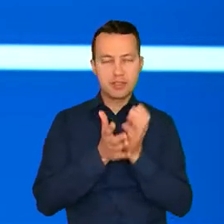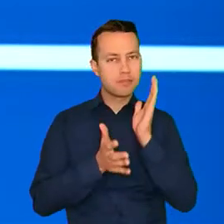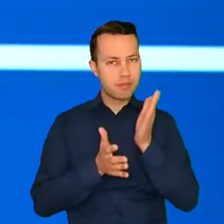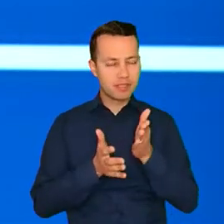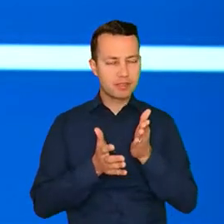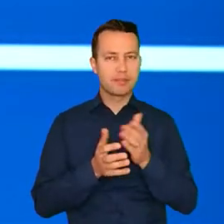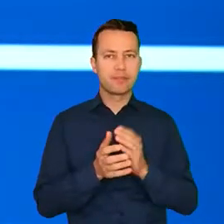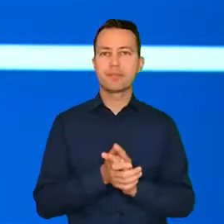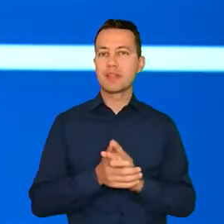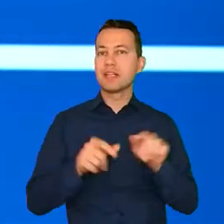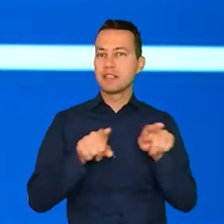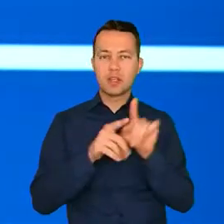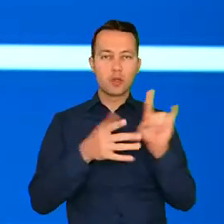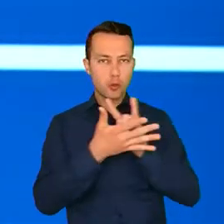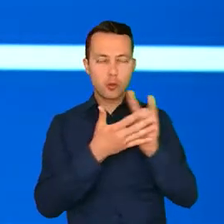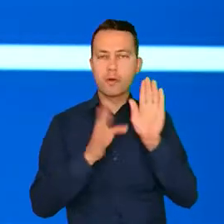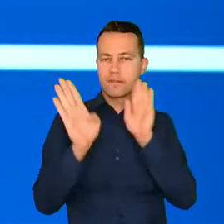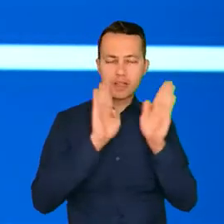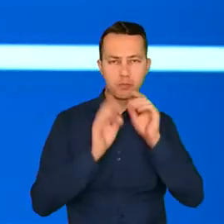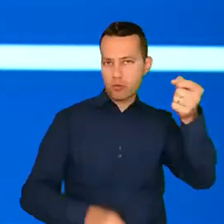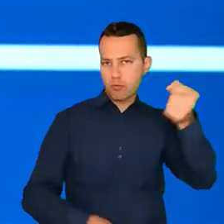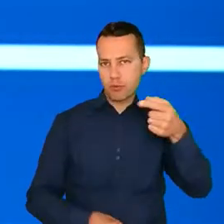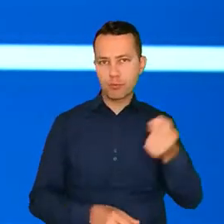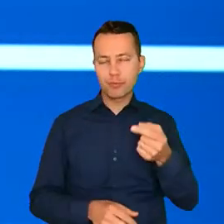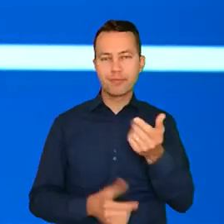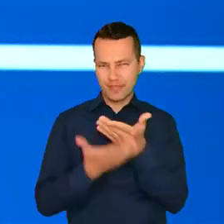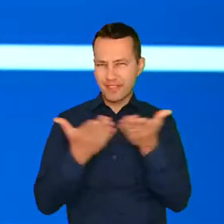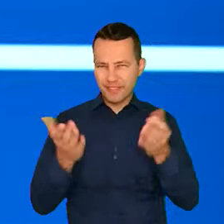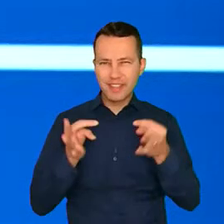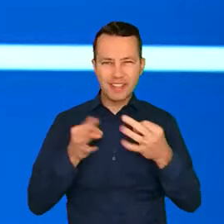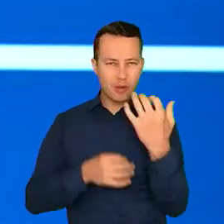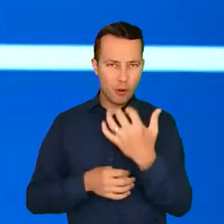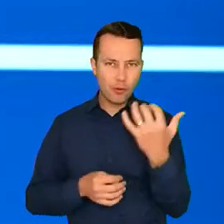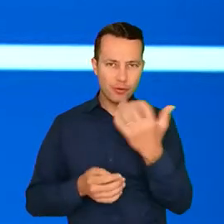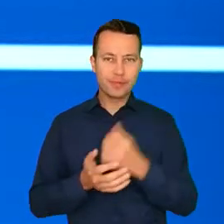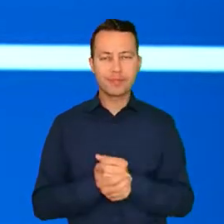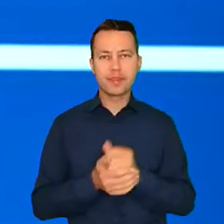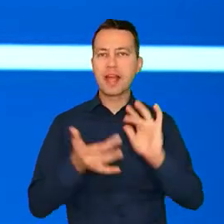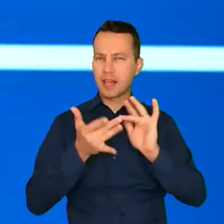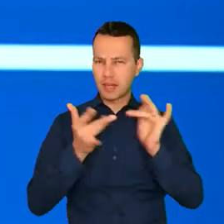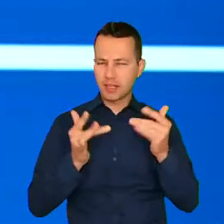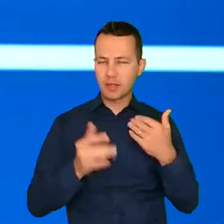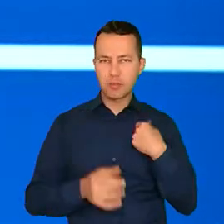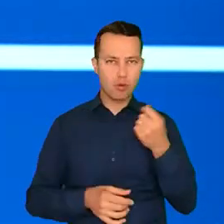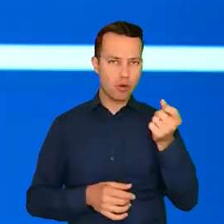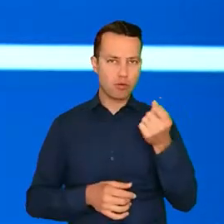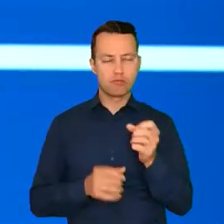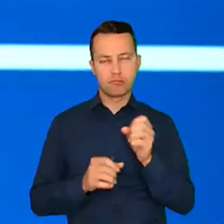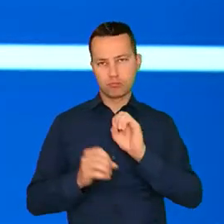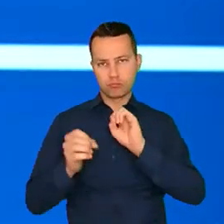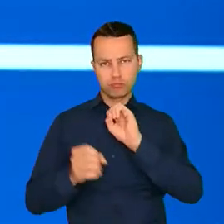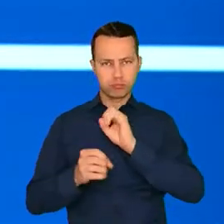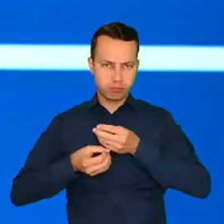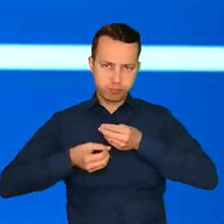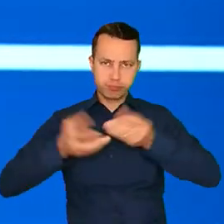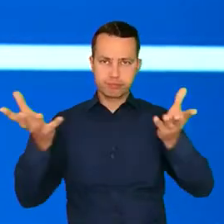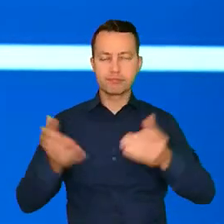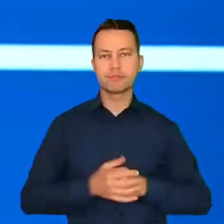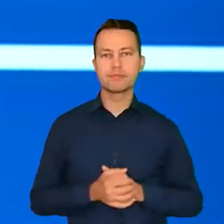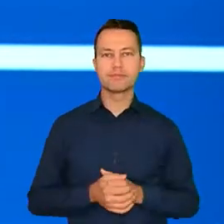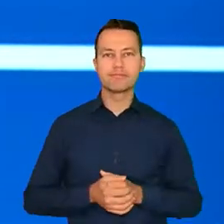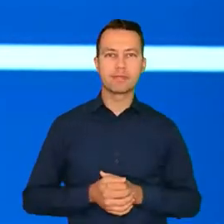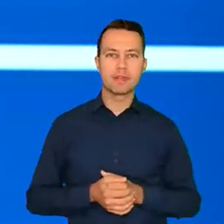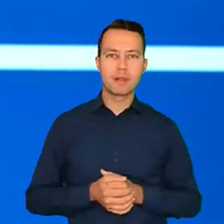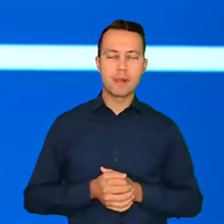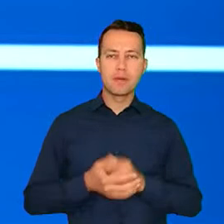that this webinar is being recorded, and you will find the recorded